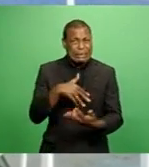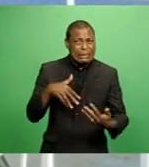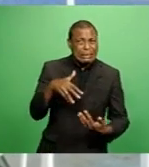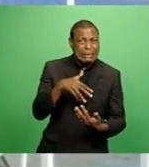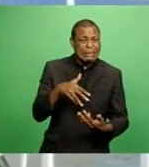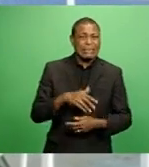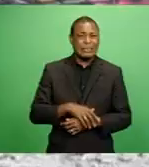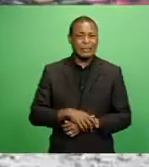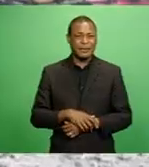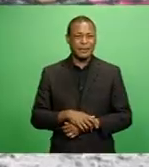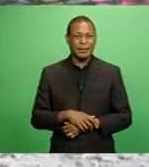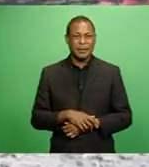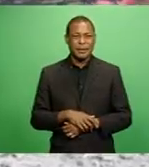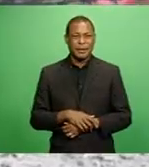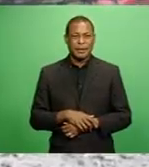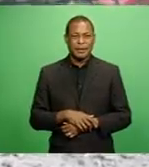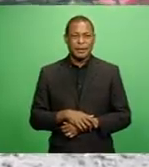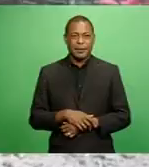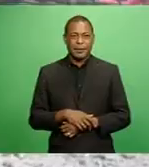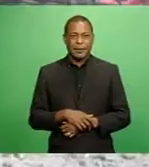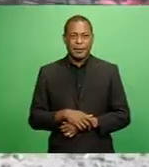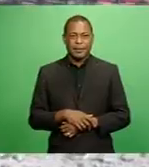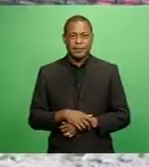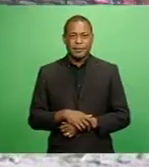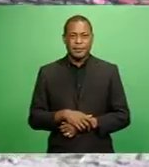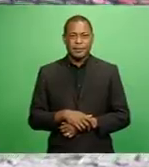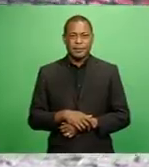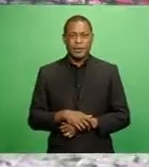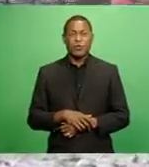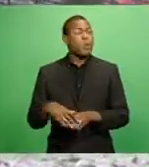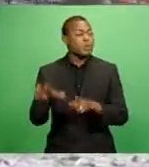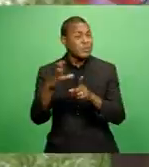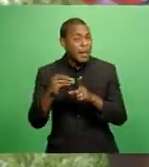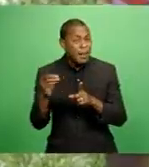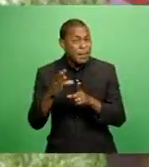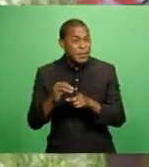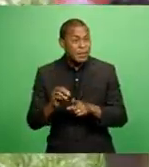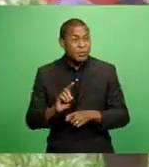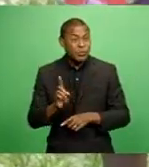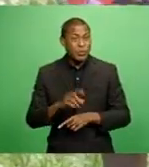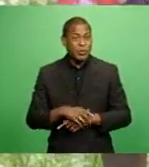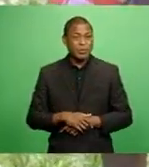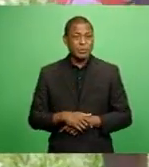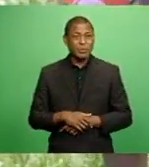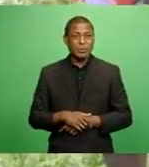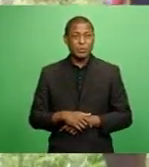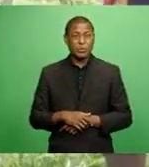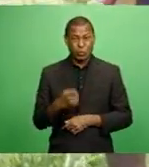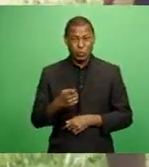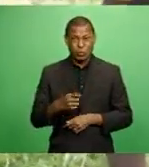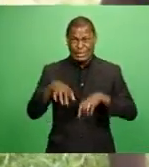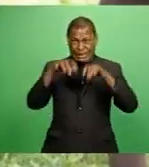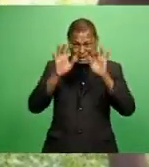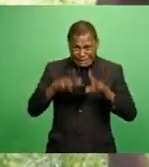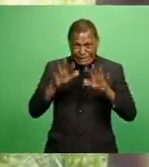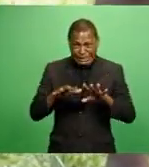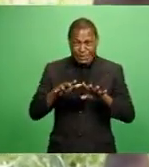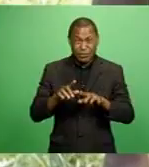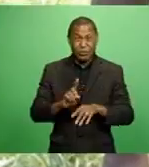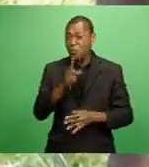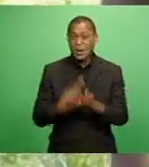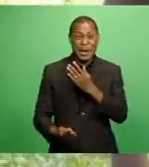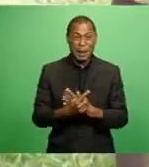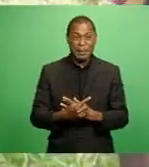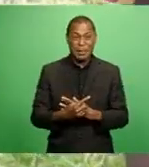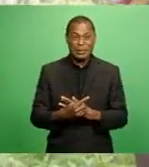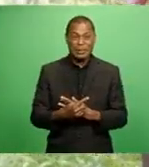by the cyclone, and that, for example, now as soon as it starts raining or there is a